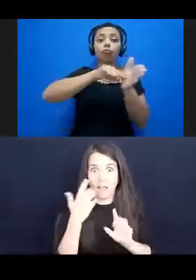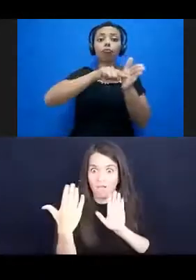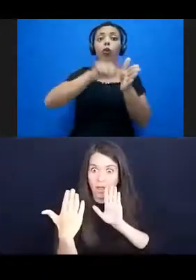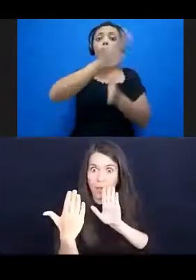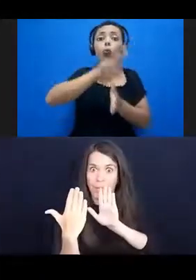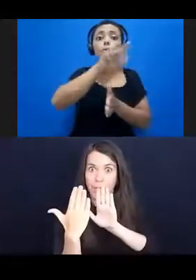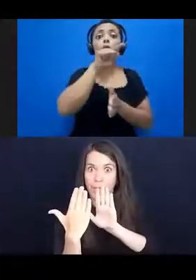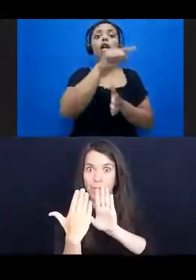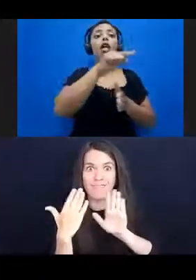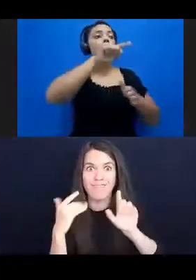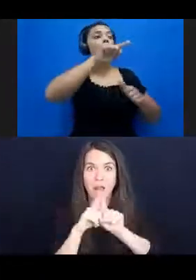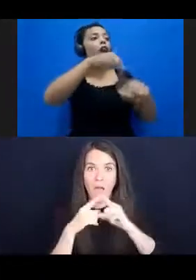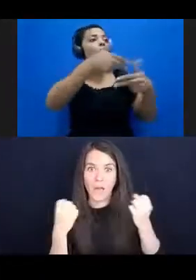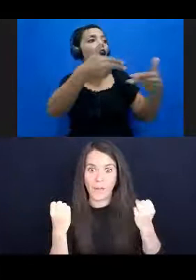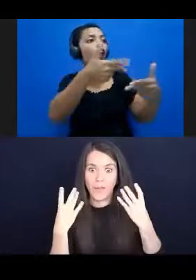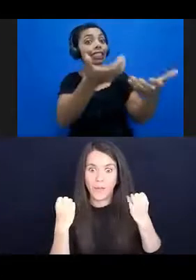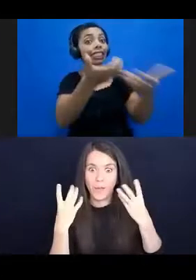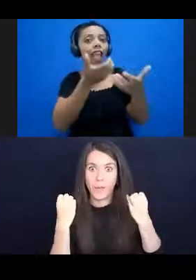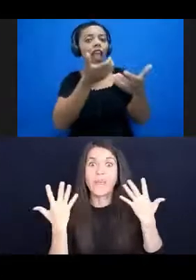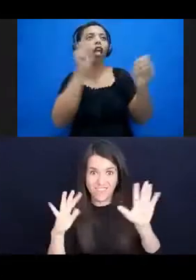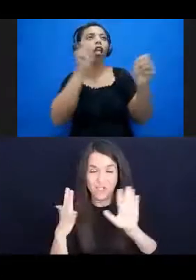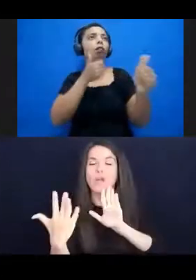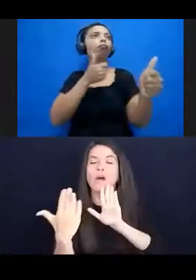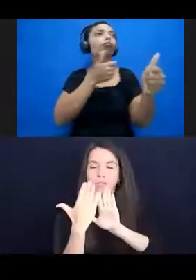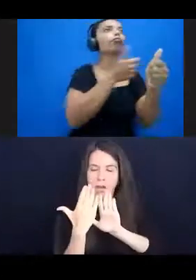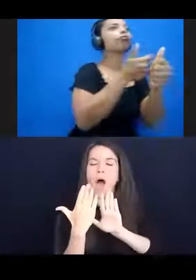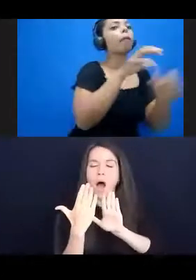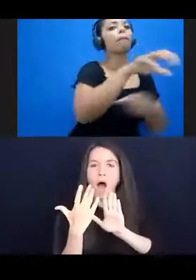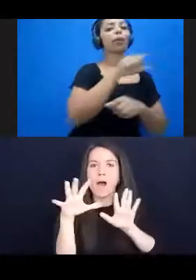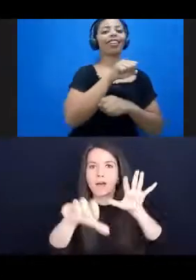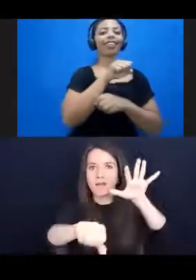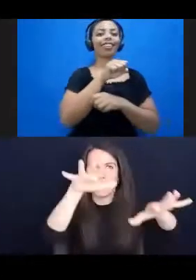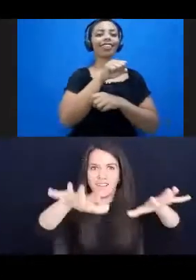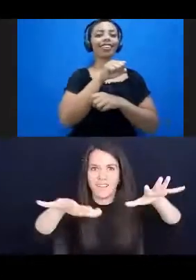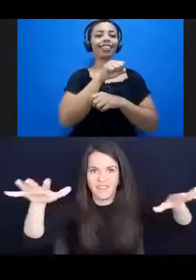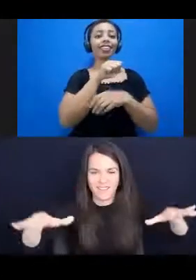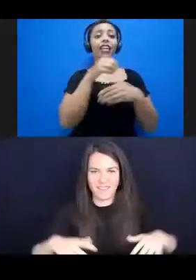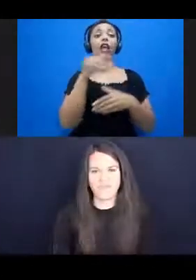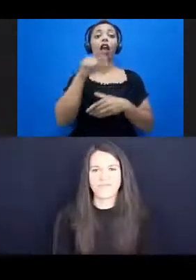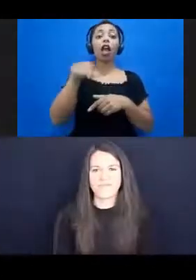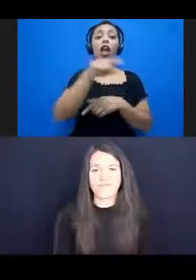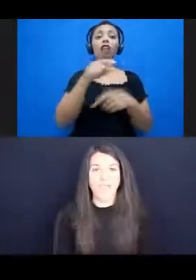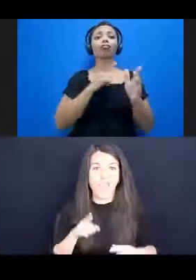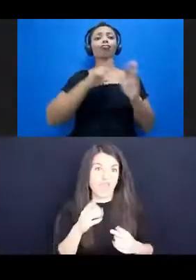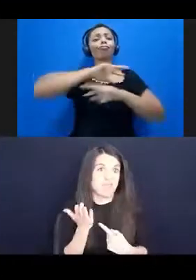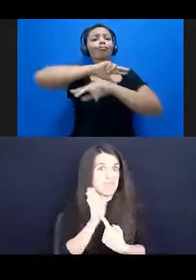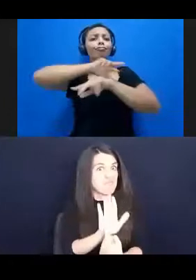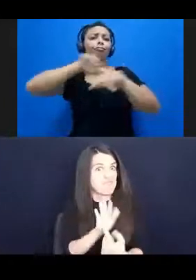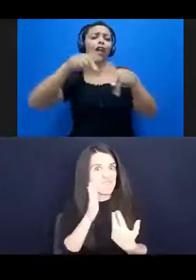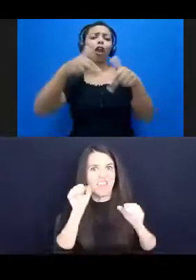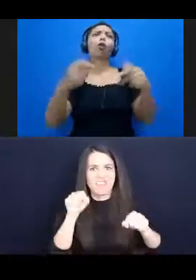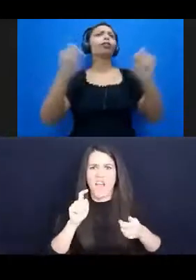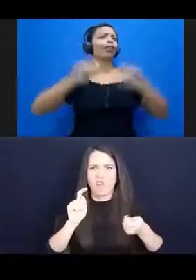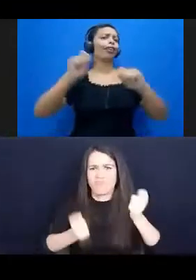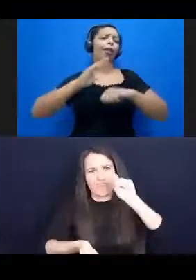interest with their hands. Now, obviously, there are lots of other things that can potentially be done with these